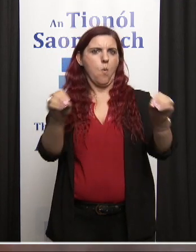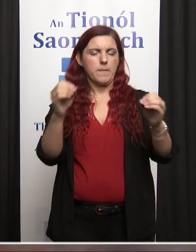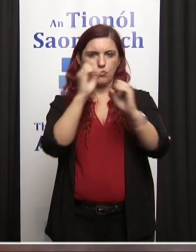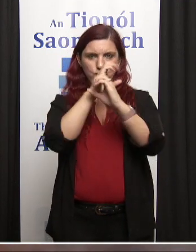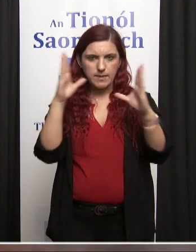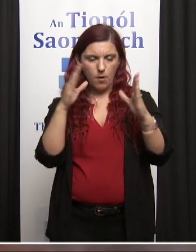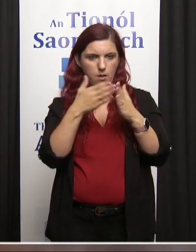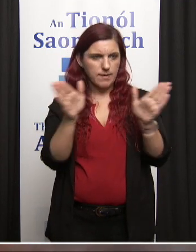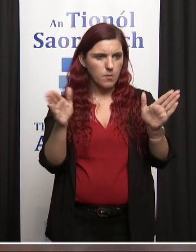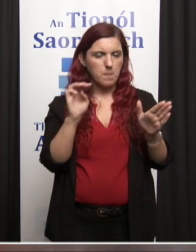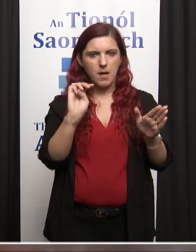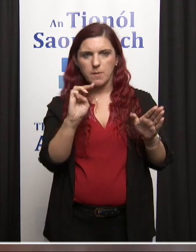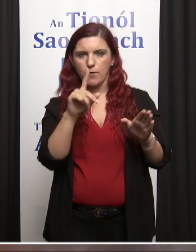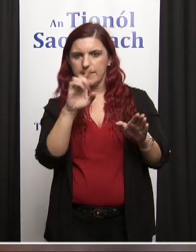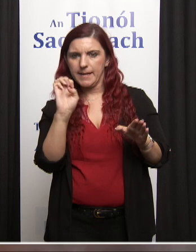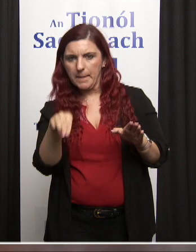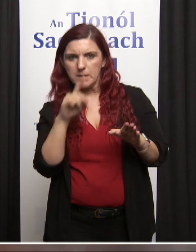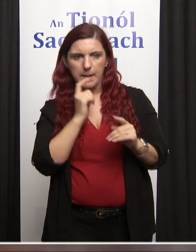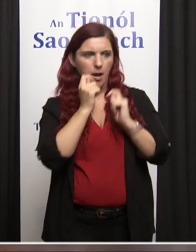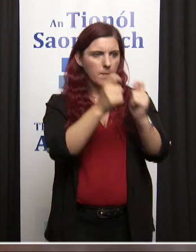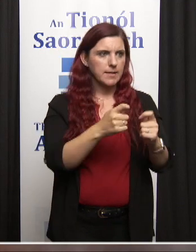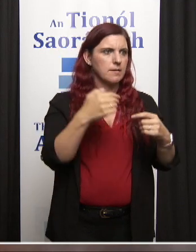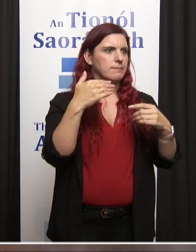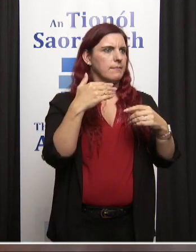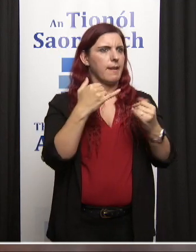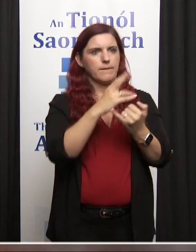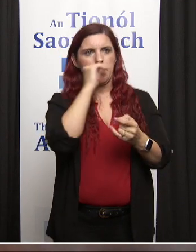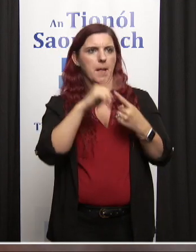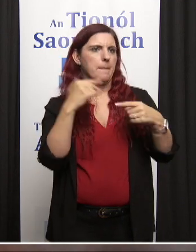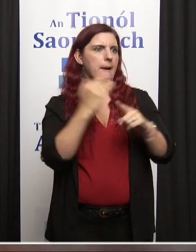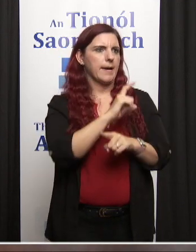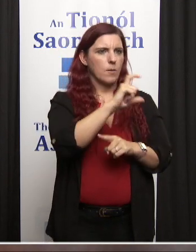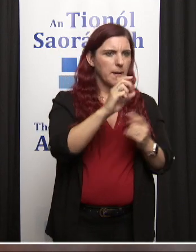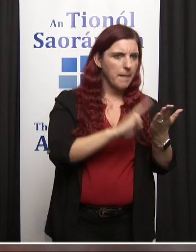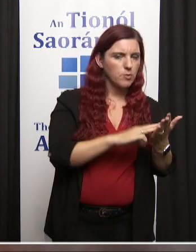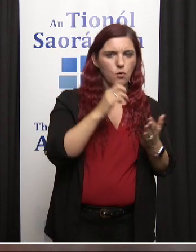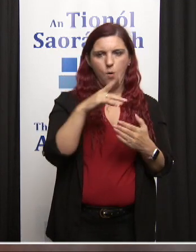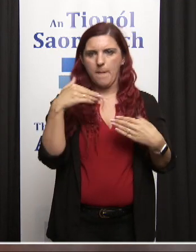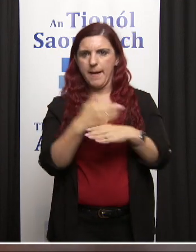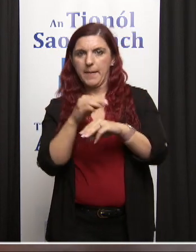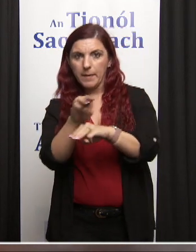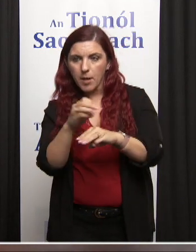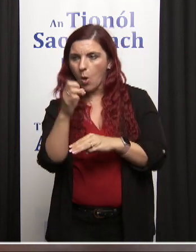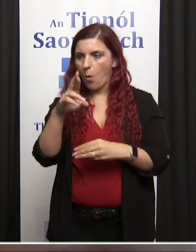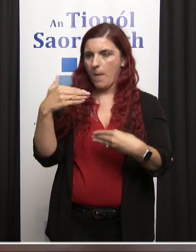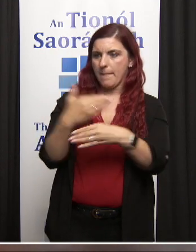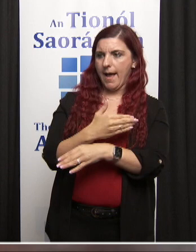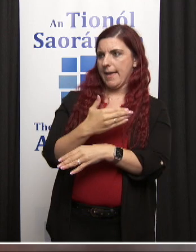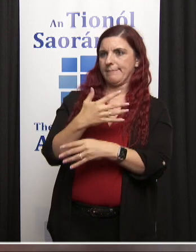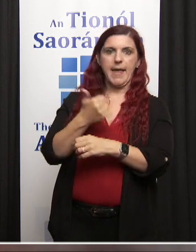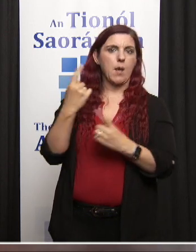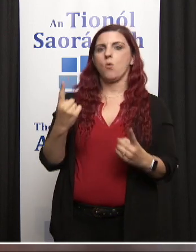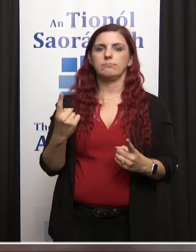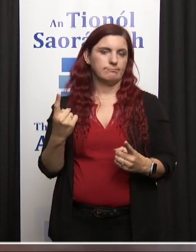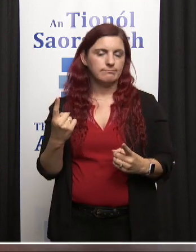that it's possible for a directly elected mayor to be nominated, for example, by being nominated by councillors, but it's also possible for members of the public or